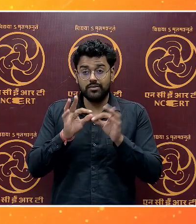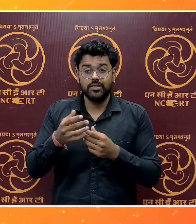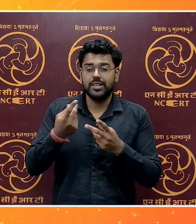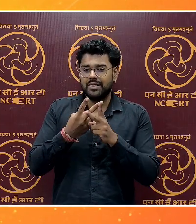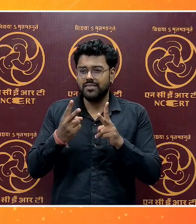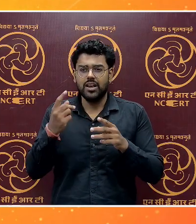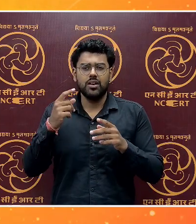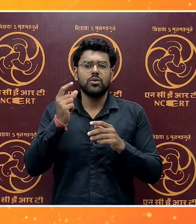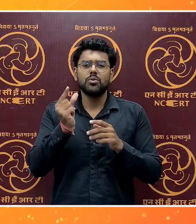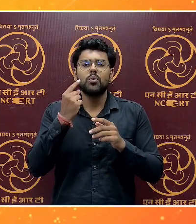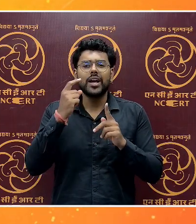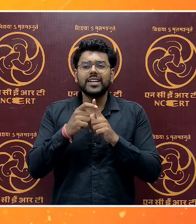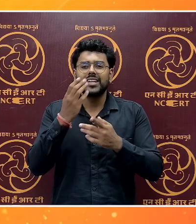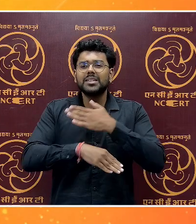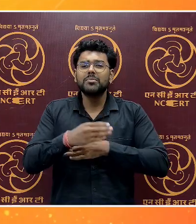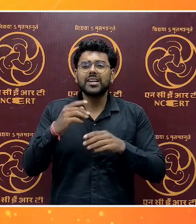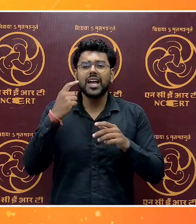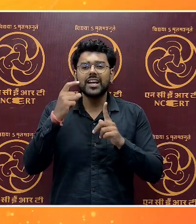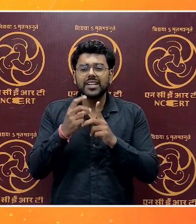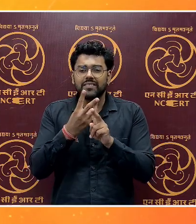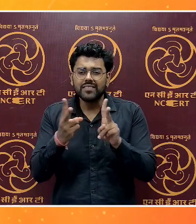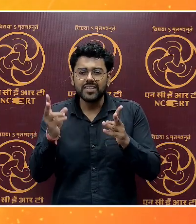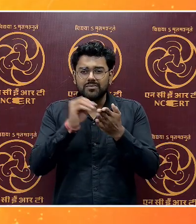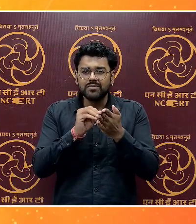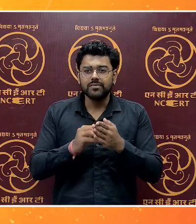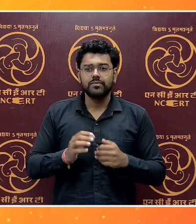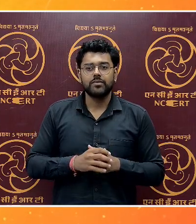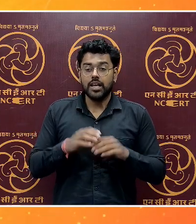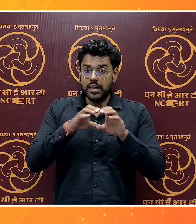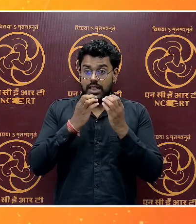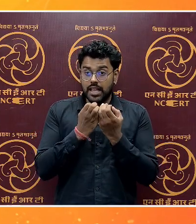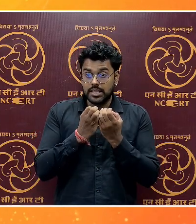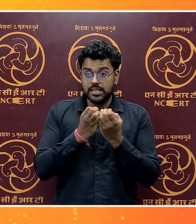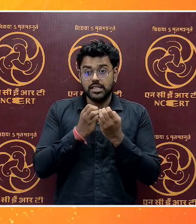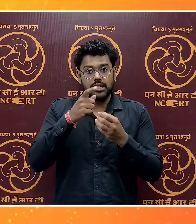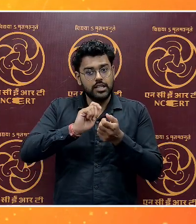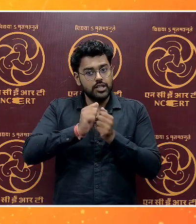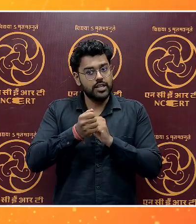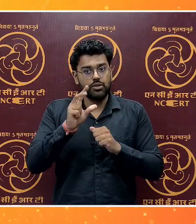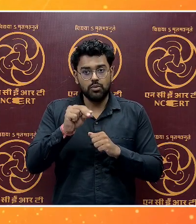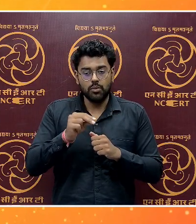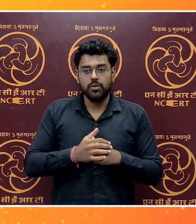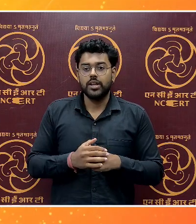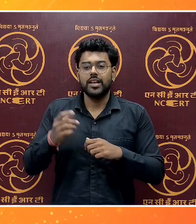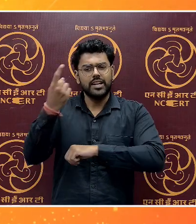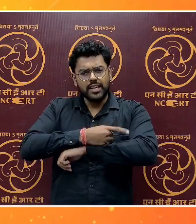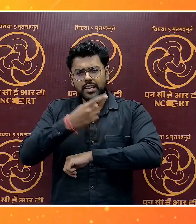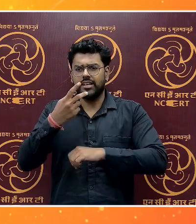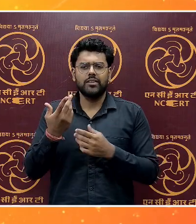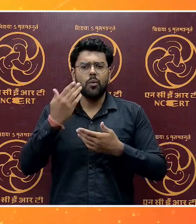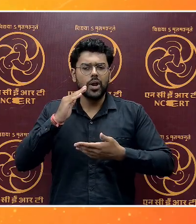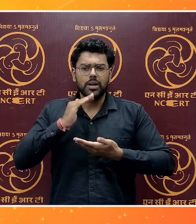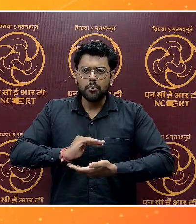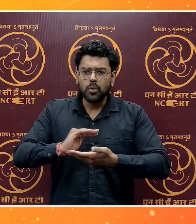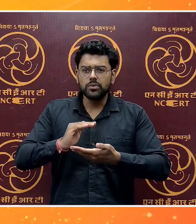ID. Academic year, class and section won't be editable. You cannot change anything. You can select any date of birth of that particular